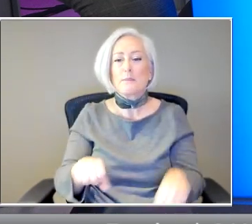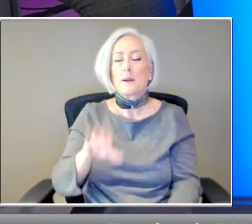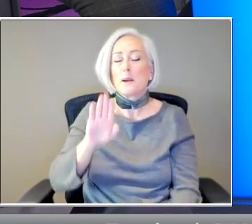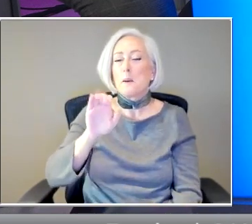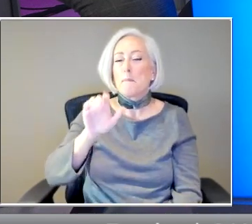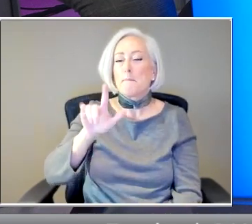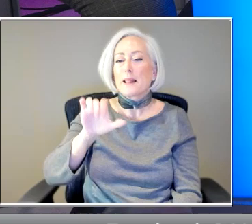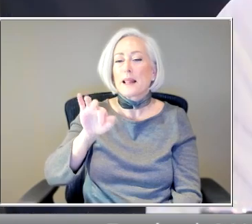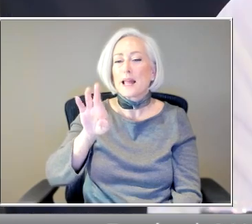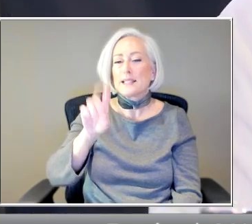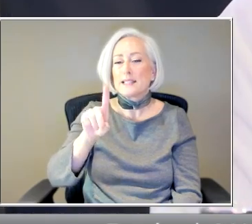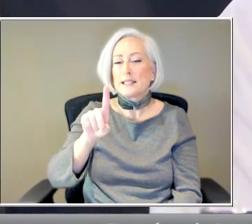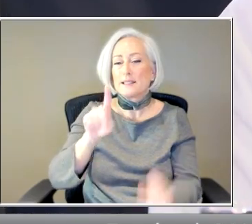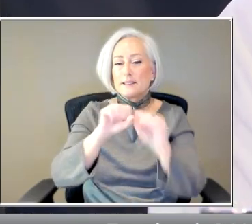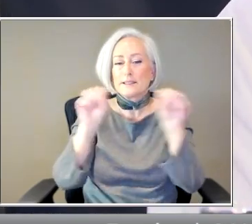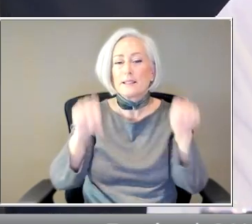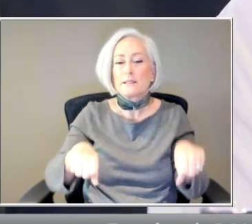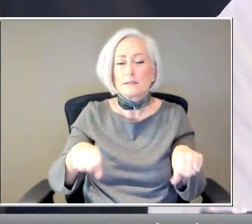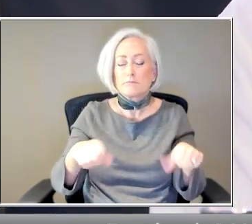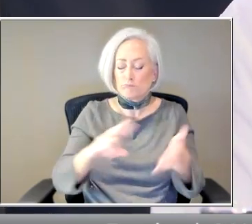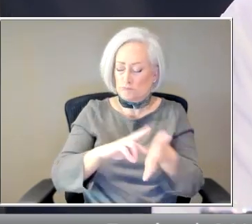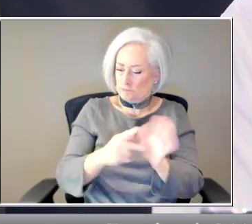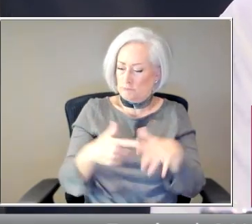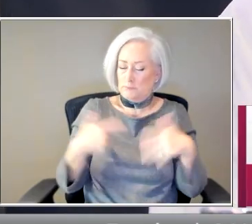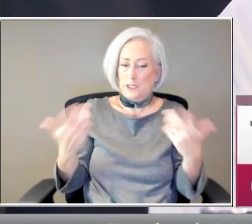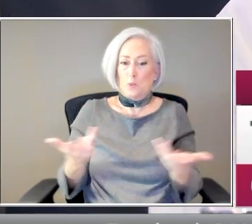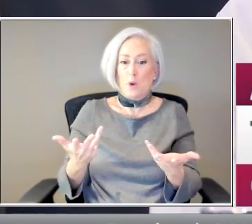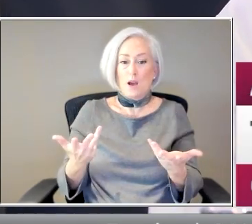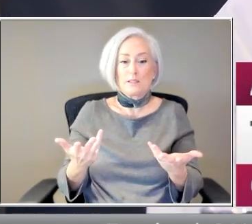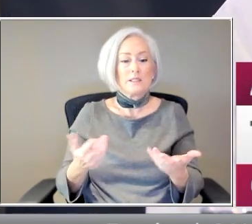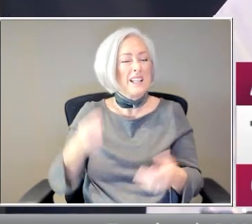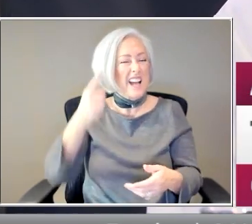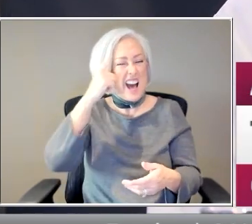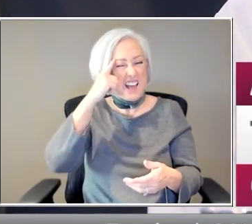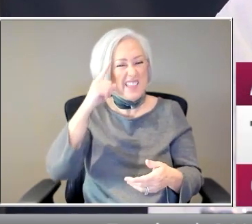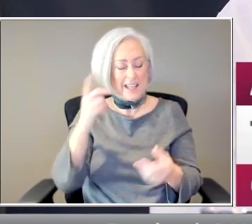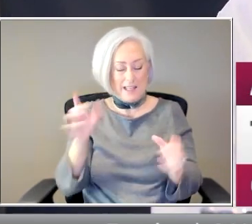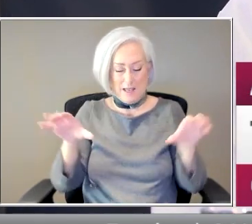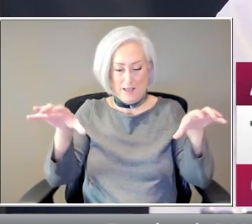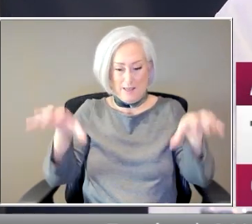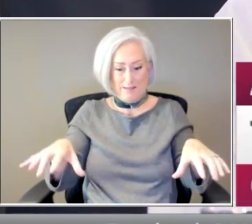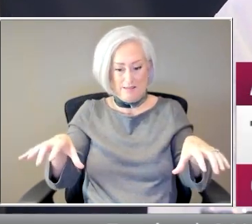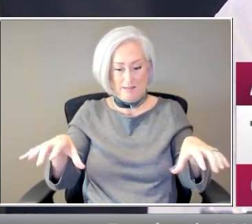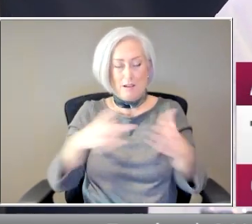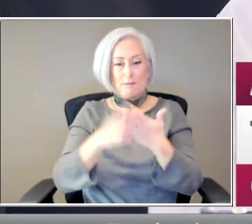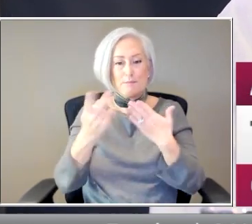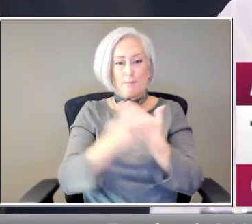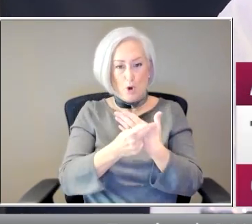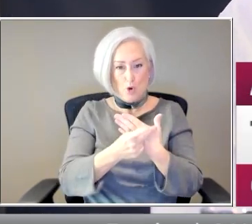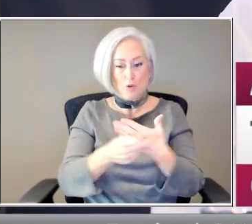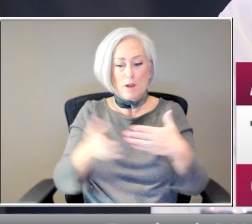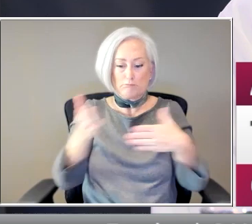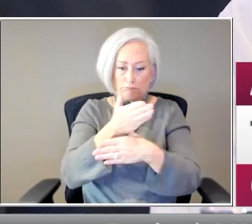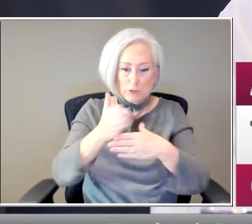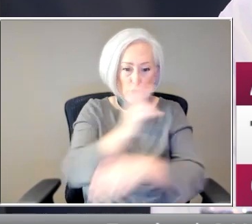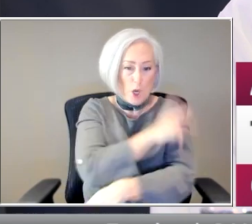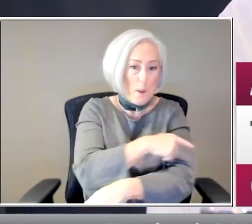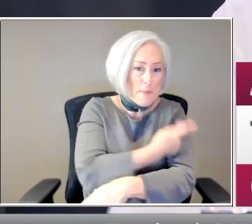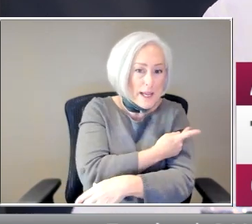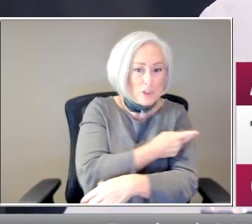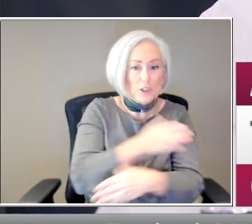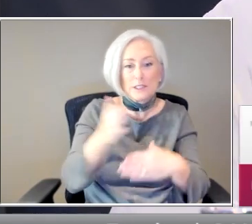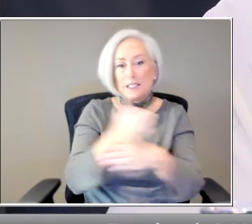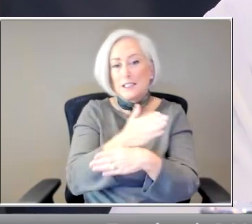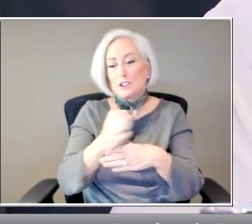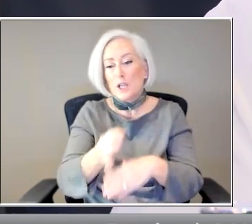I do think the programs have been blended for years. You know, sharing patients, sharing expertise. In the past,